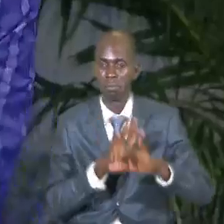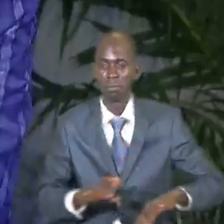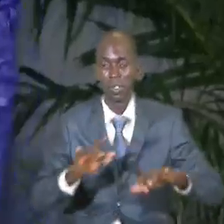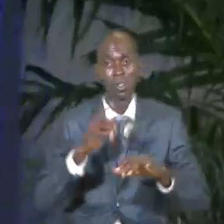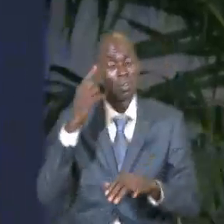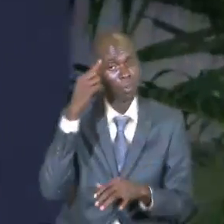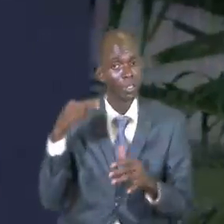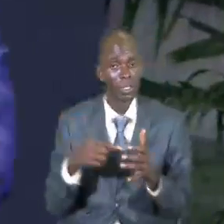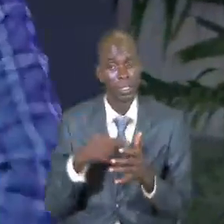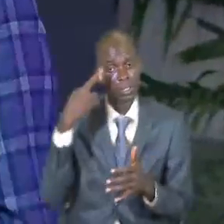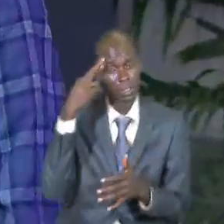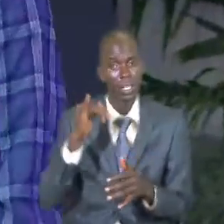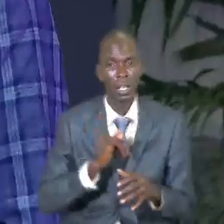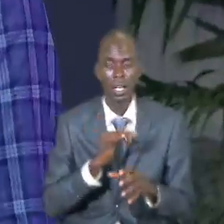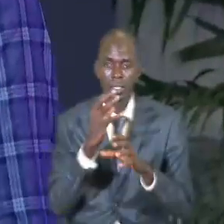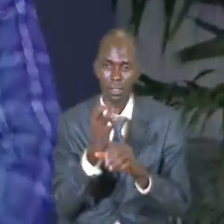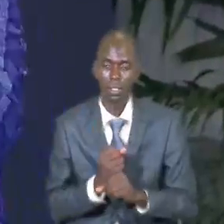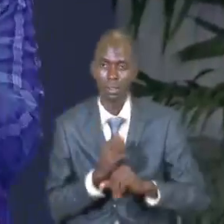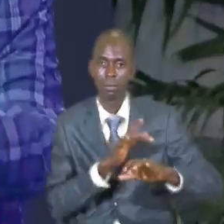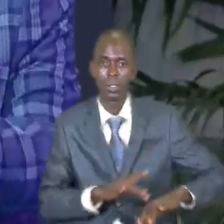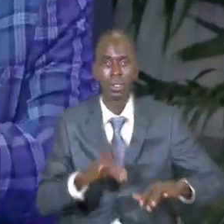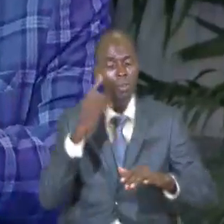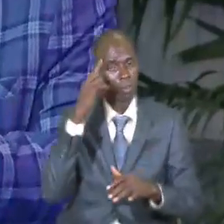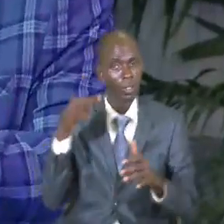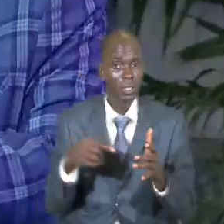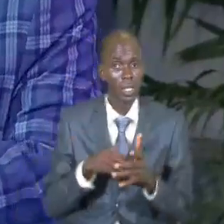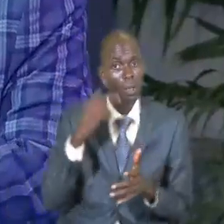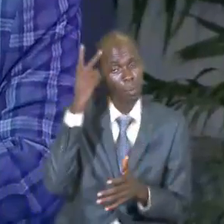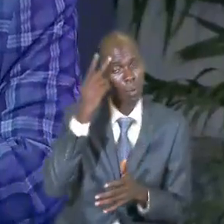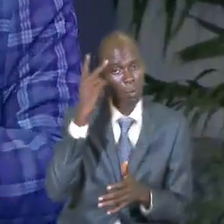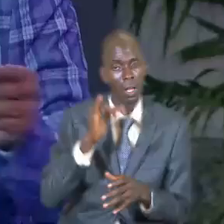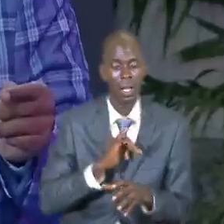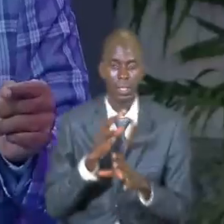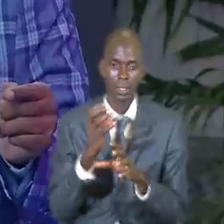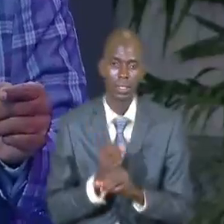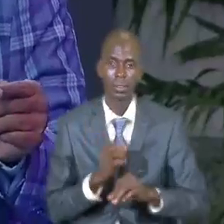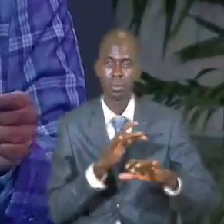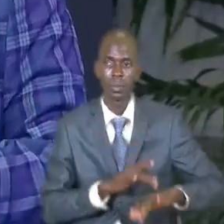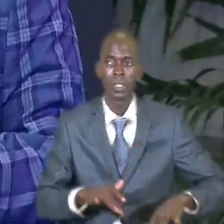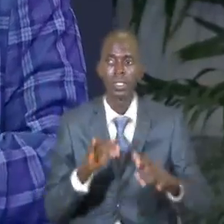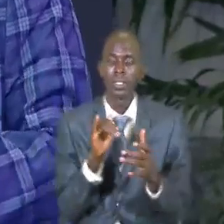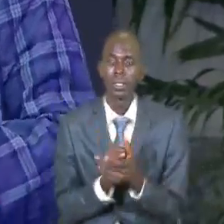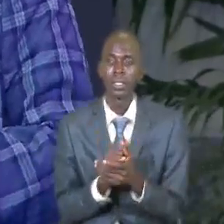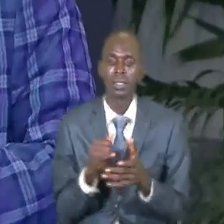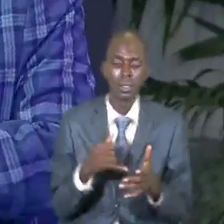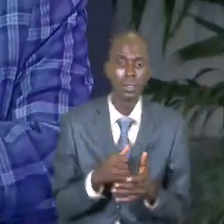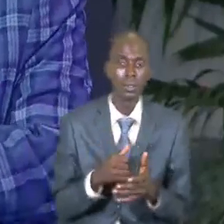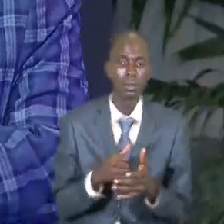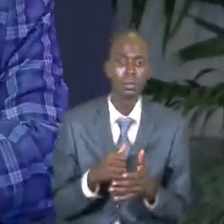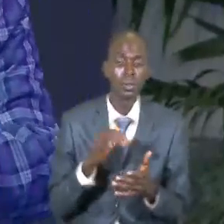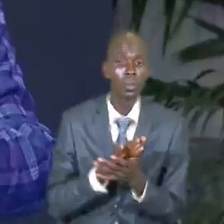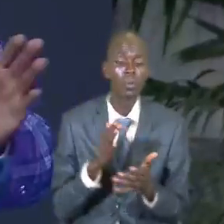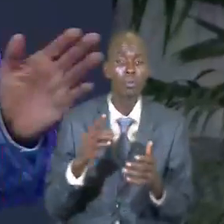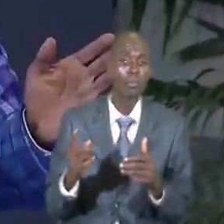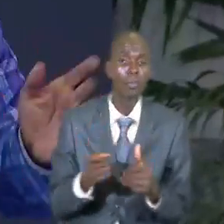mercy. For this purpose I obtained mercy, that in me first Jesus Christ might show forth